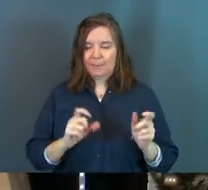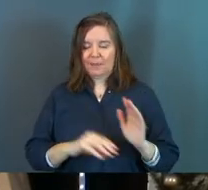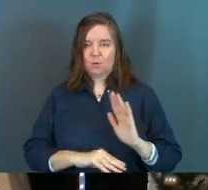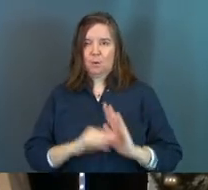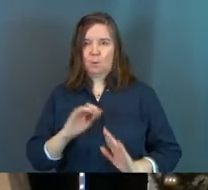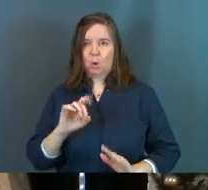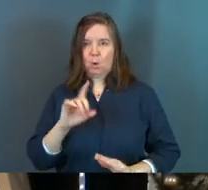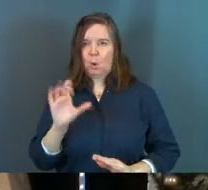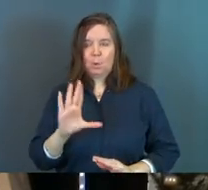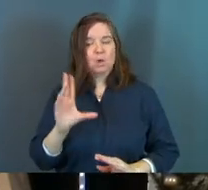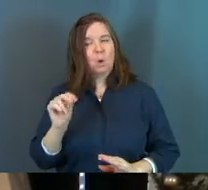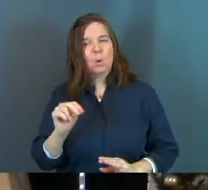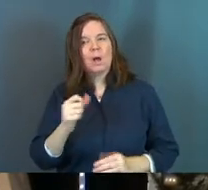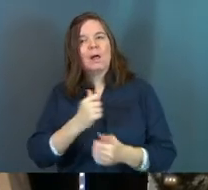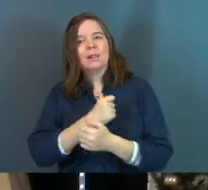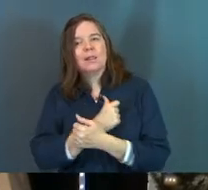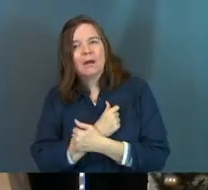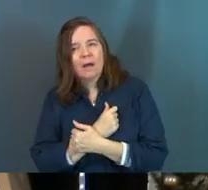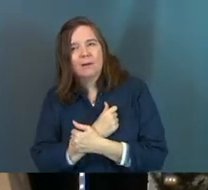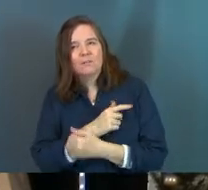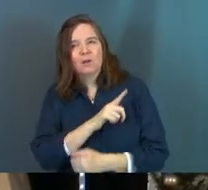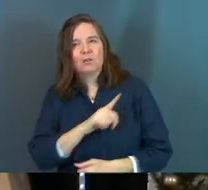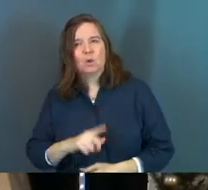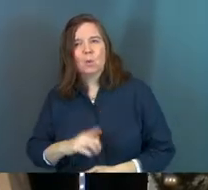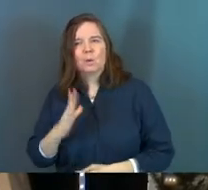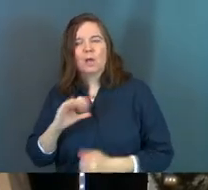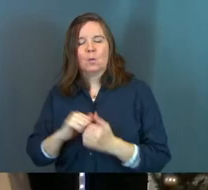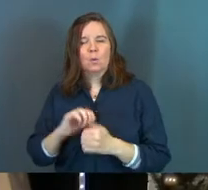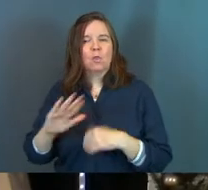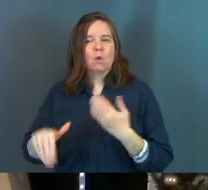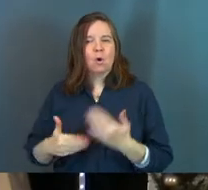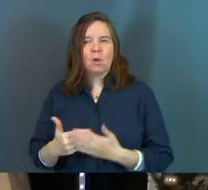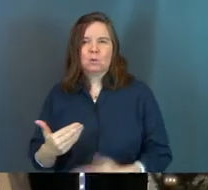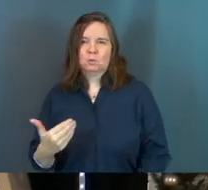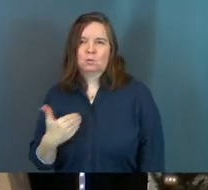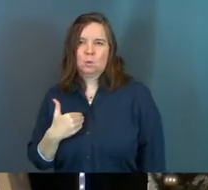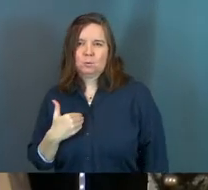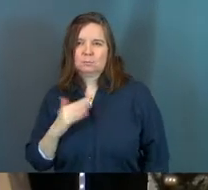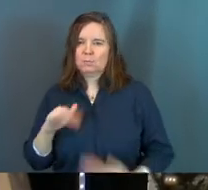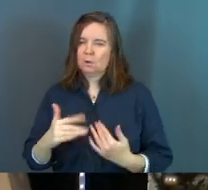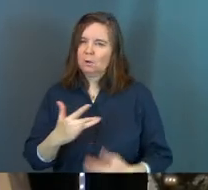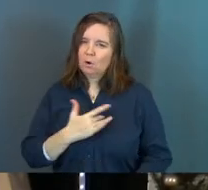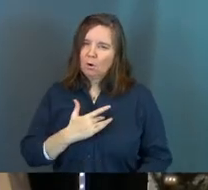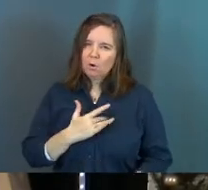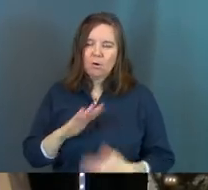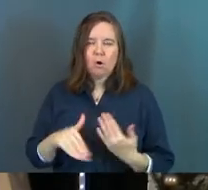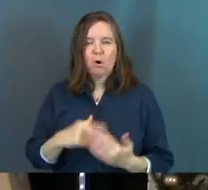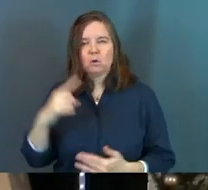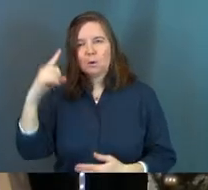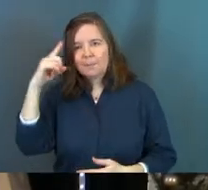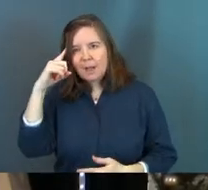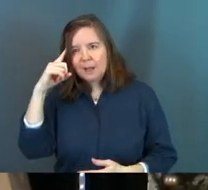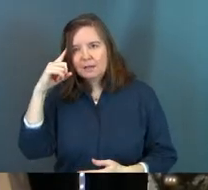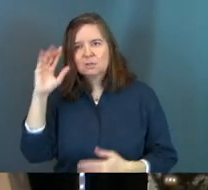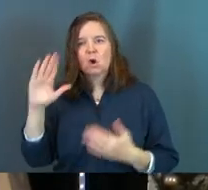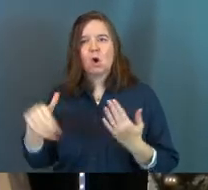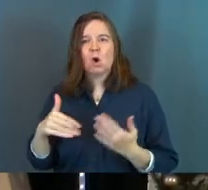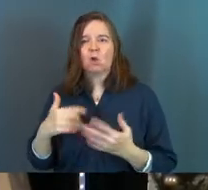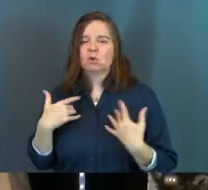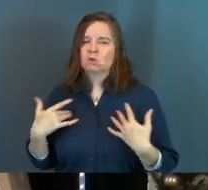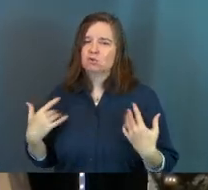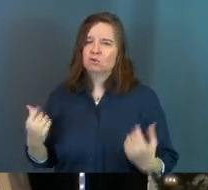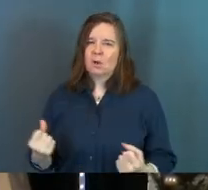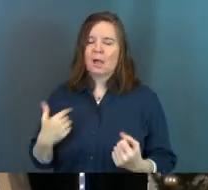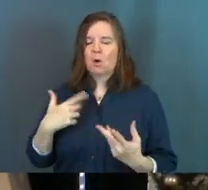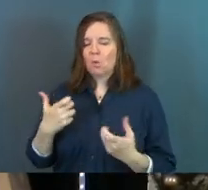code. He said, no, love the Lord your God with all your soul, all your heart, all your mind, all your